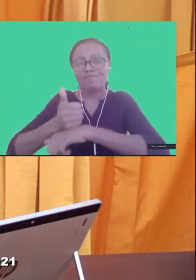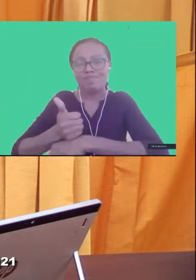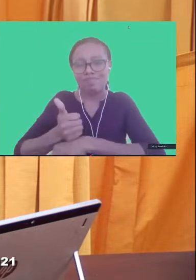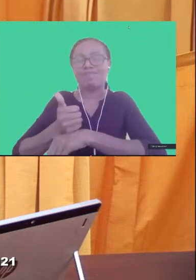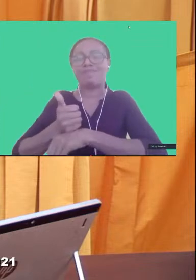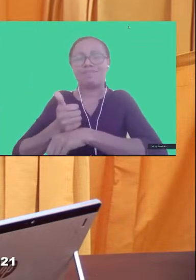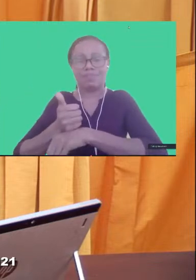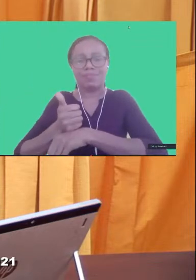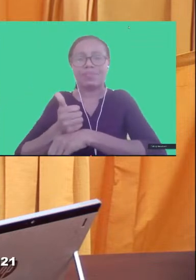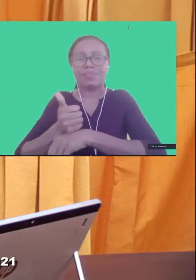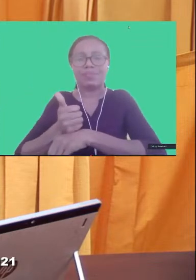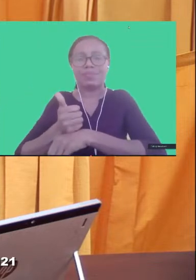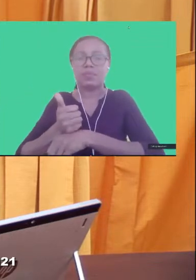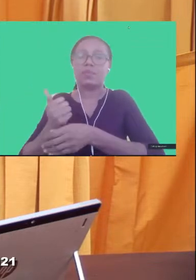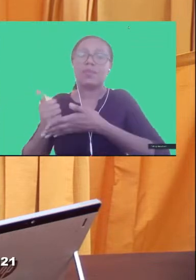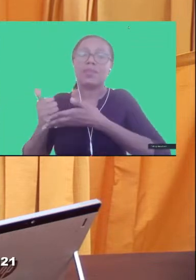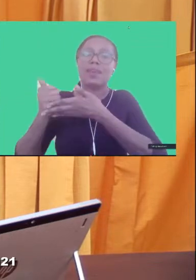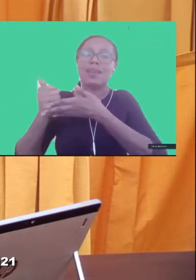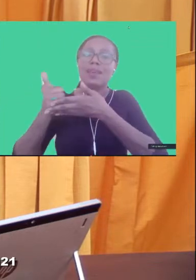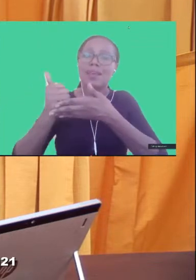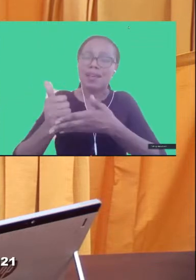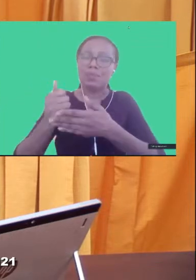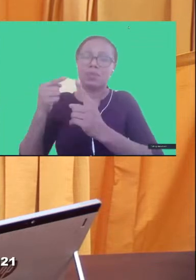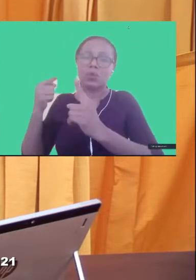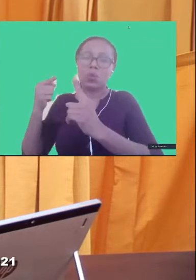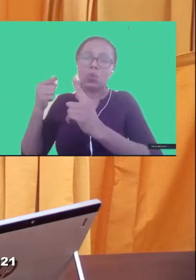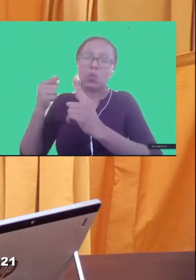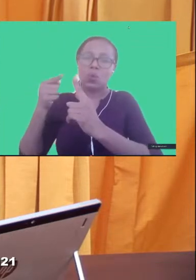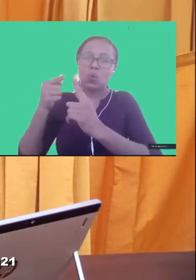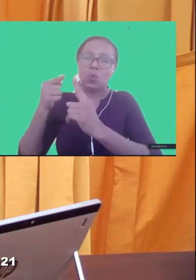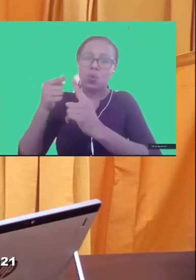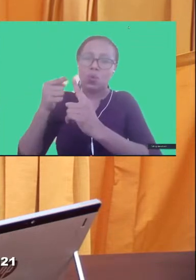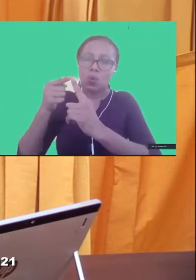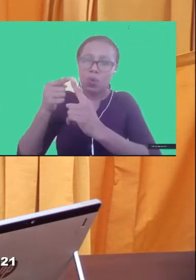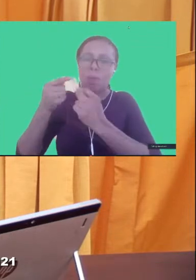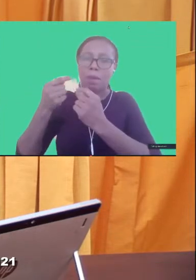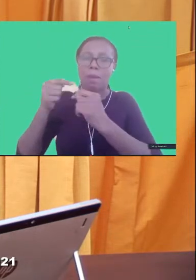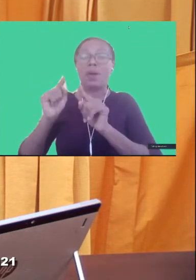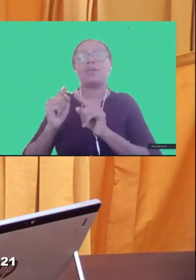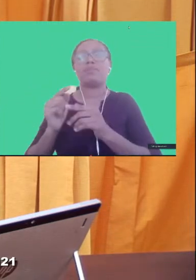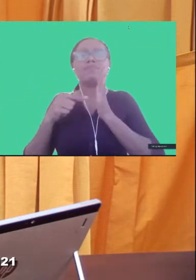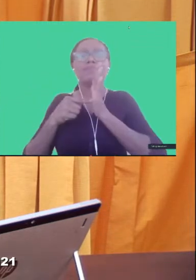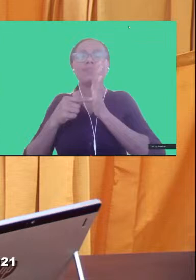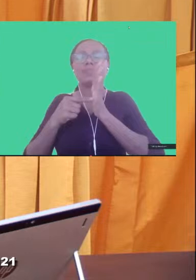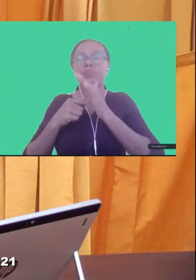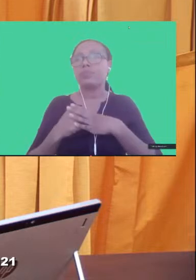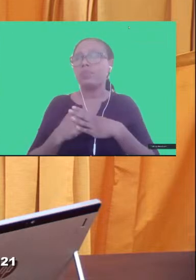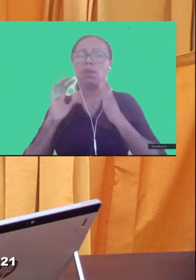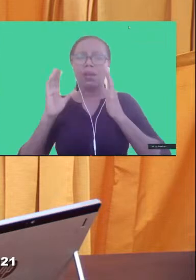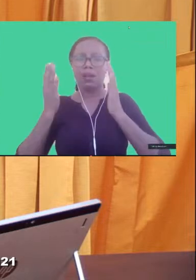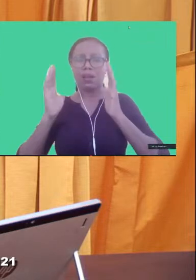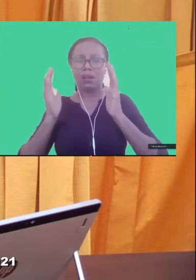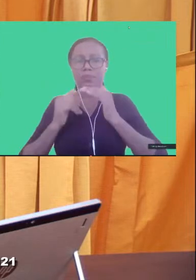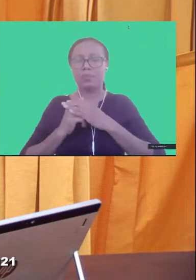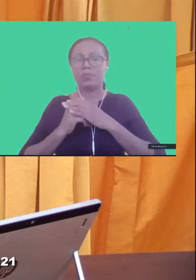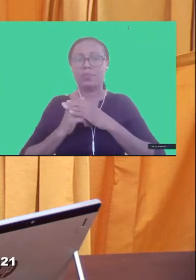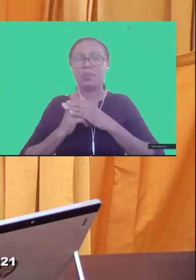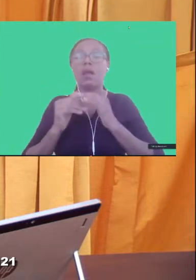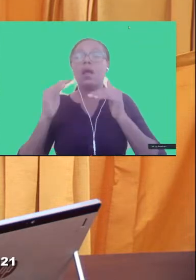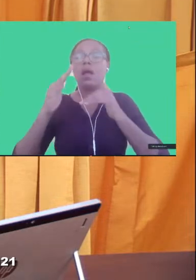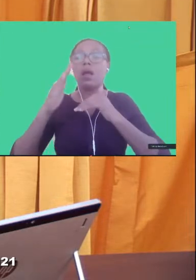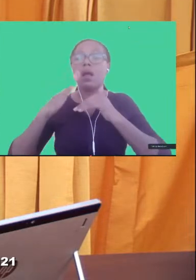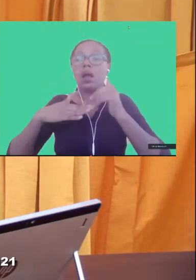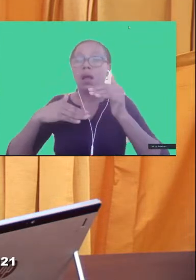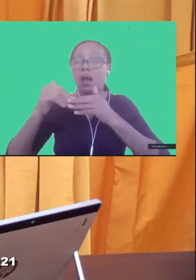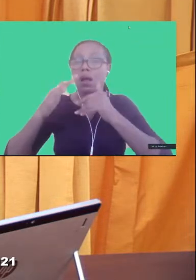the analogy of building or the construction of a house, the vision is certainly the roof, and we've been trying to make